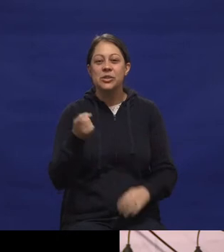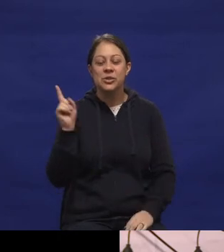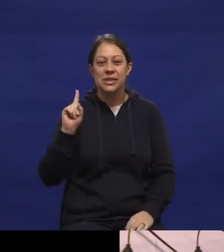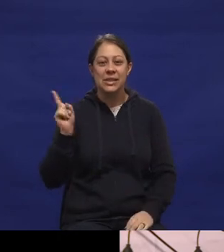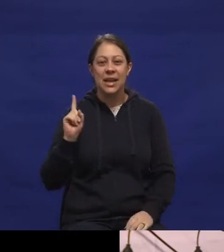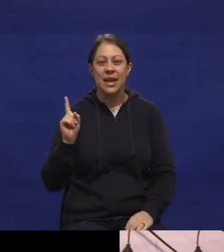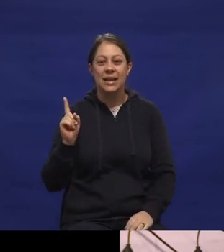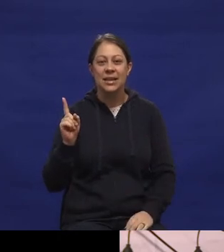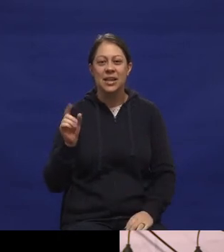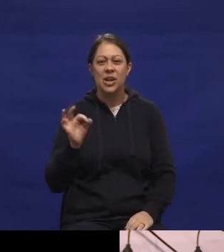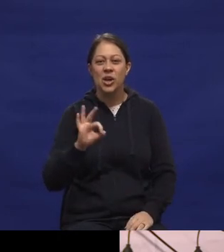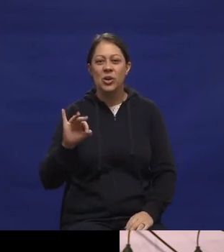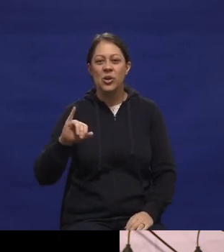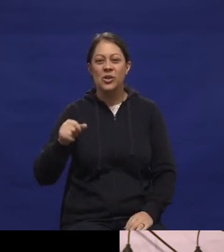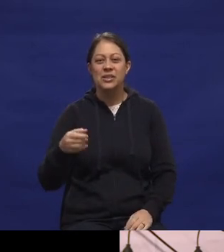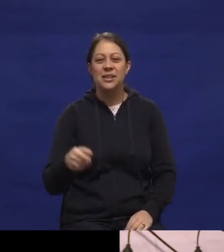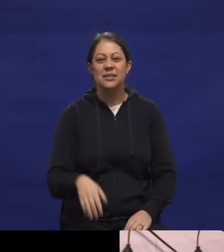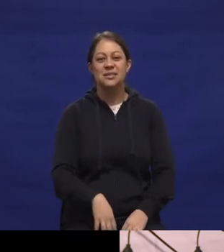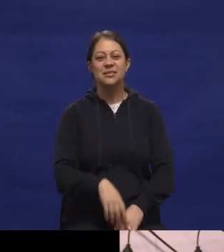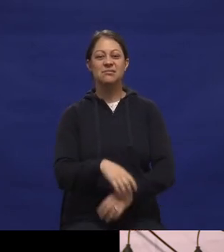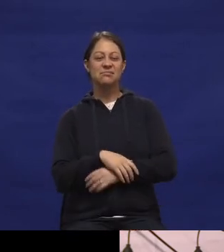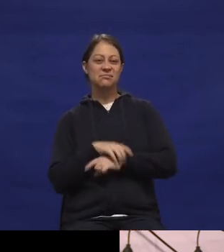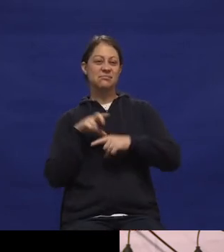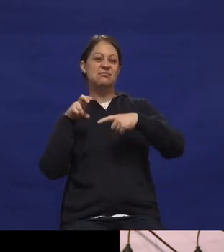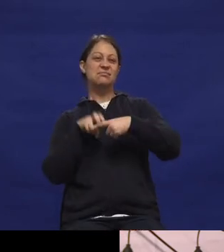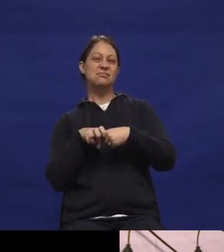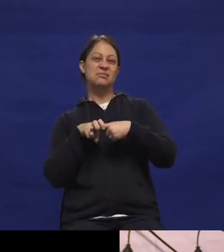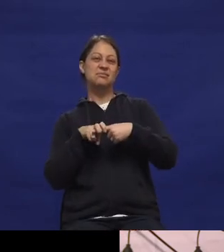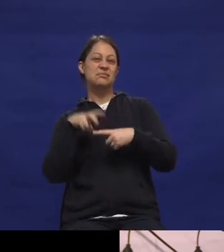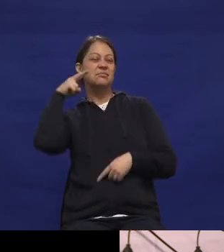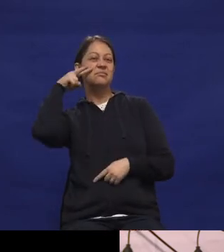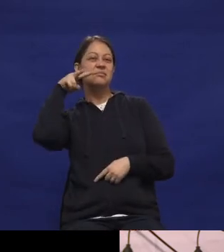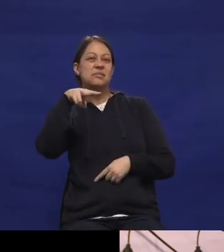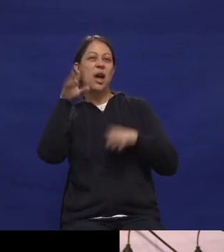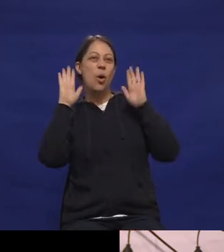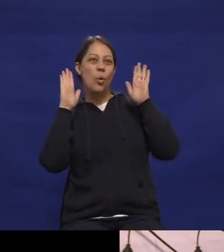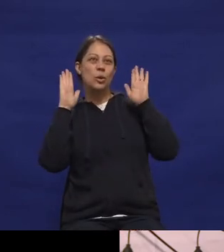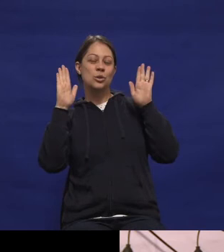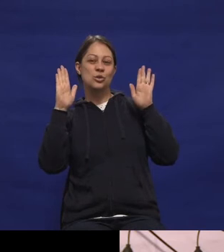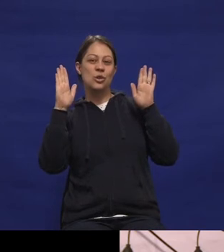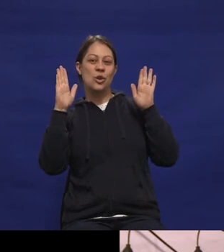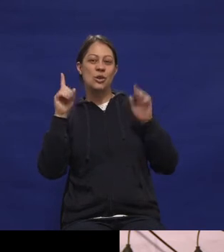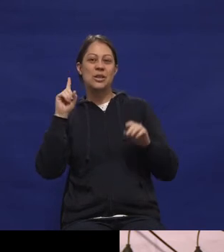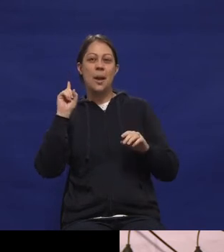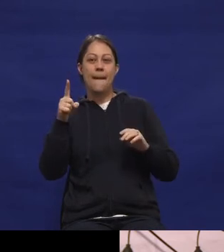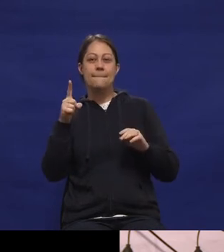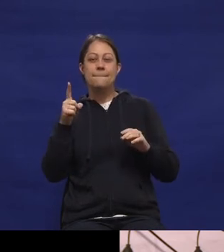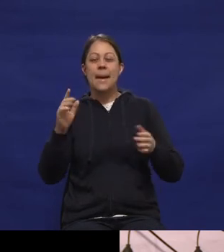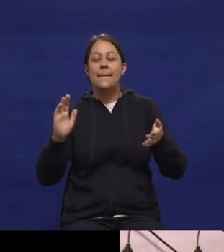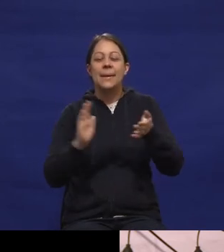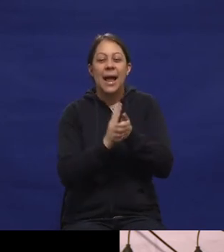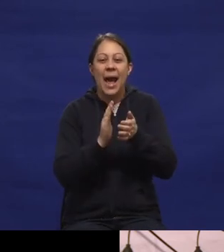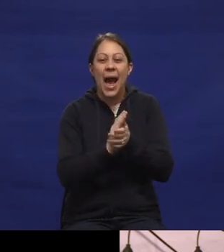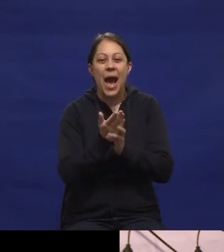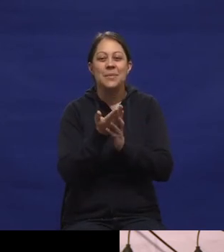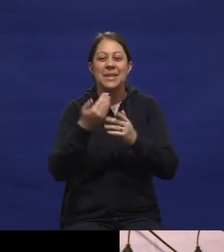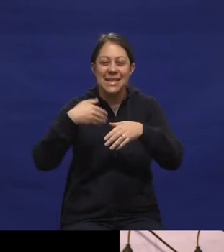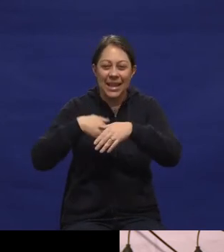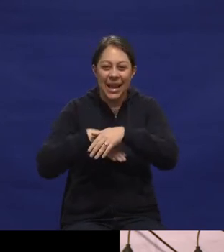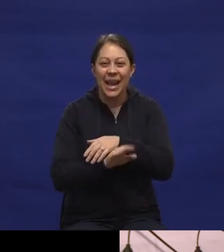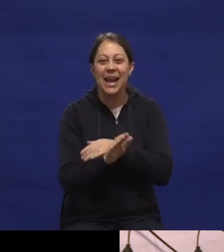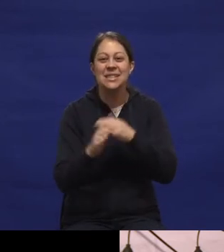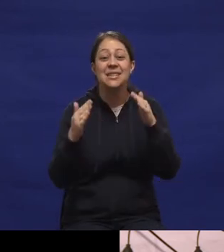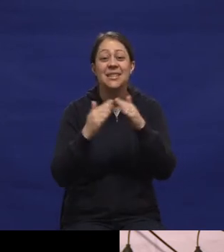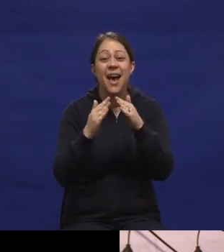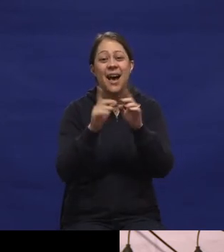watch church. Why not lean in today? You know, David said, I was glad when they said, let's go to the house of the Lord. And while we can't come